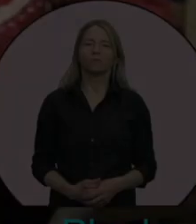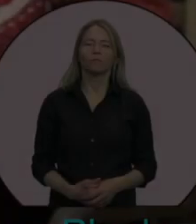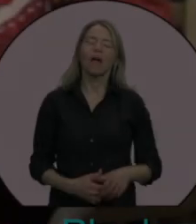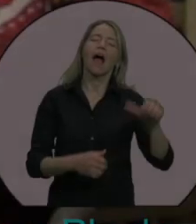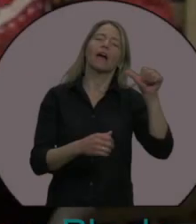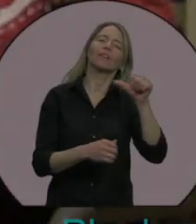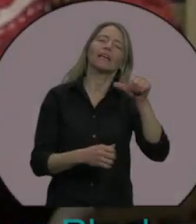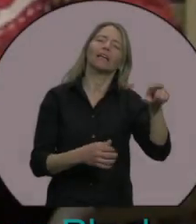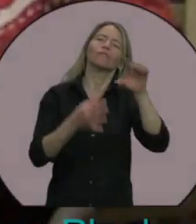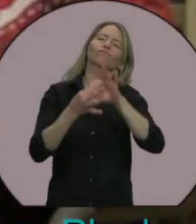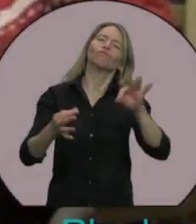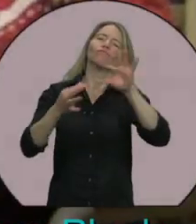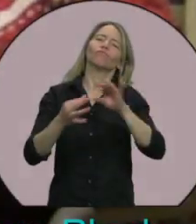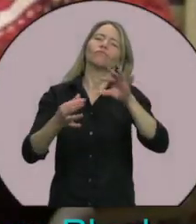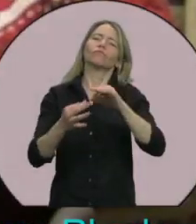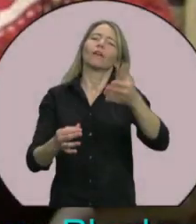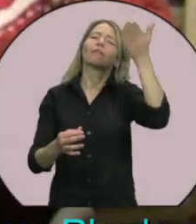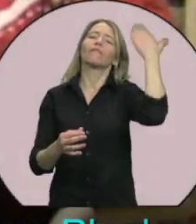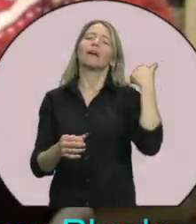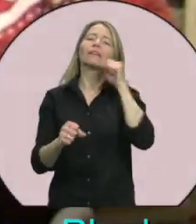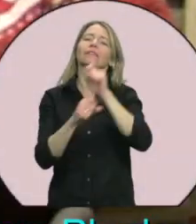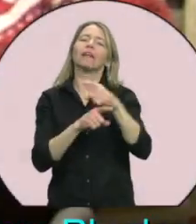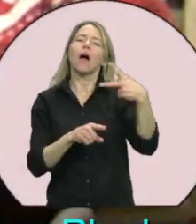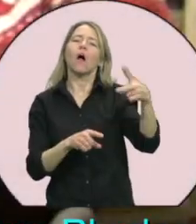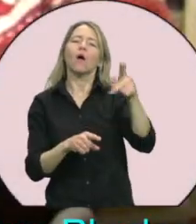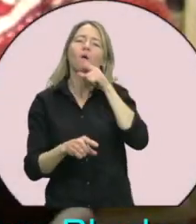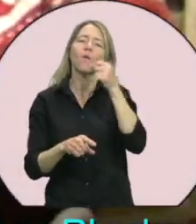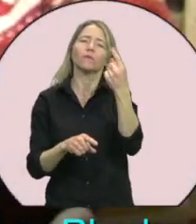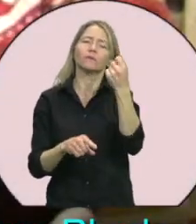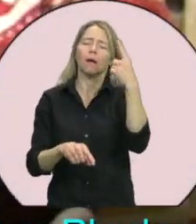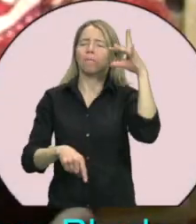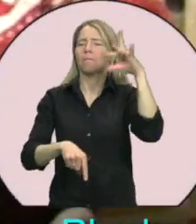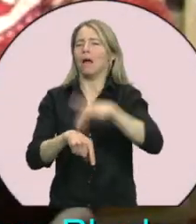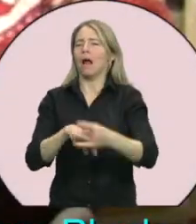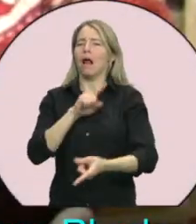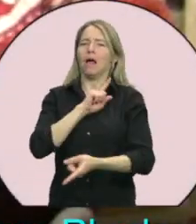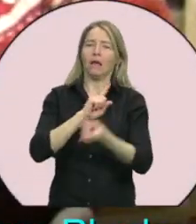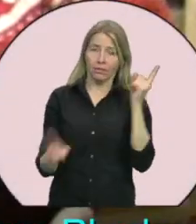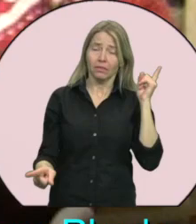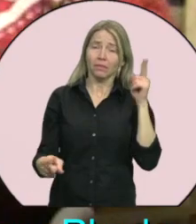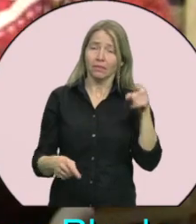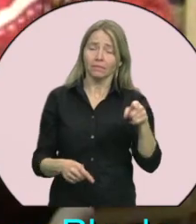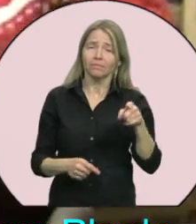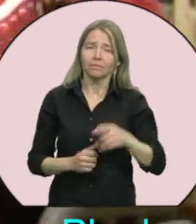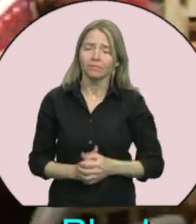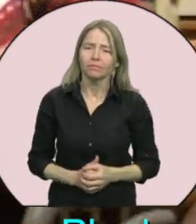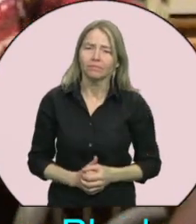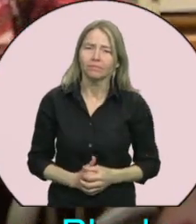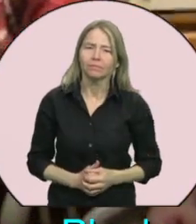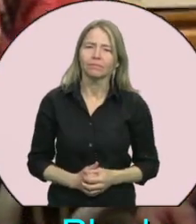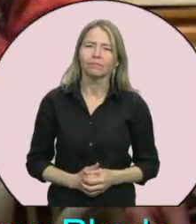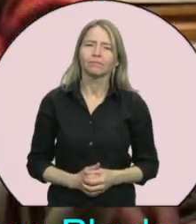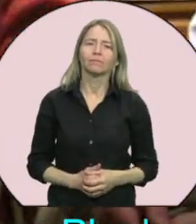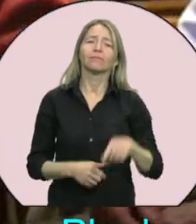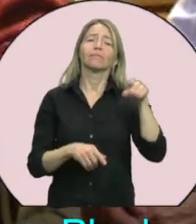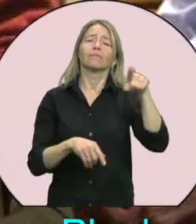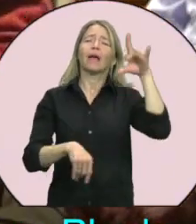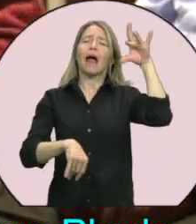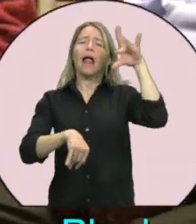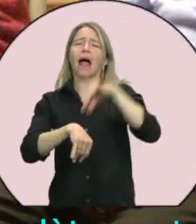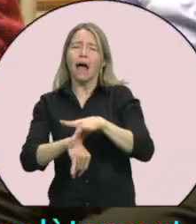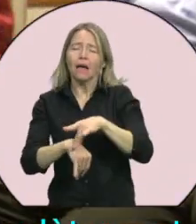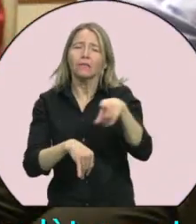She said when she was about 11 or 12 years old, her younger sister, when she was quite young, she